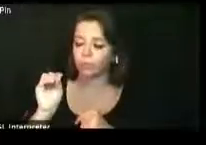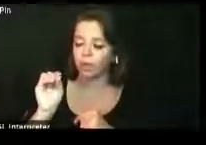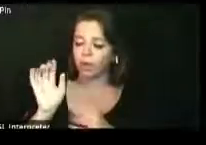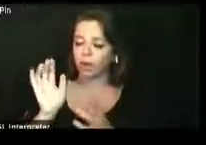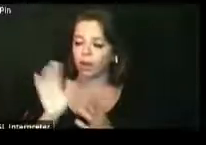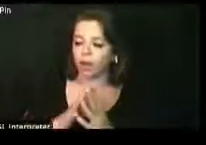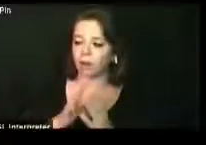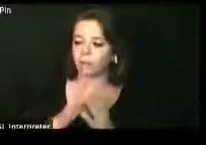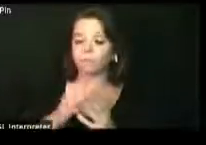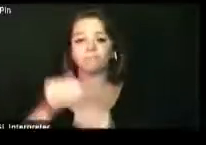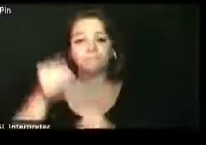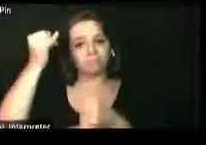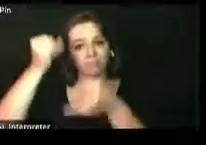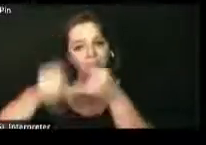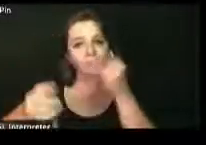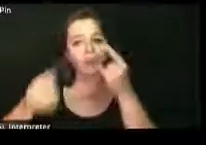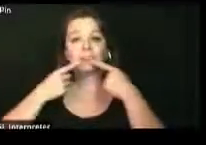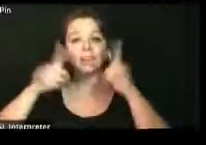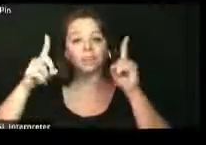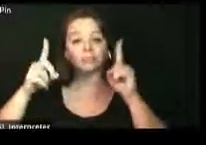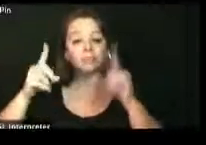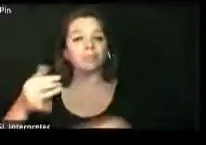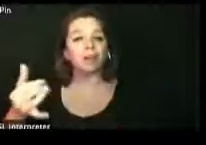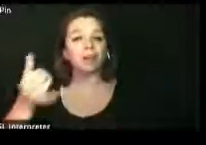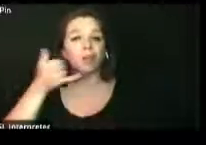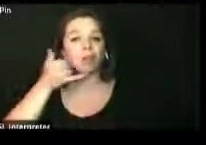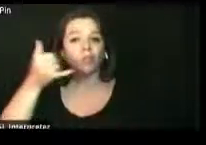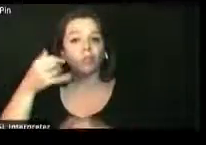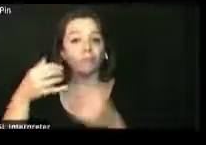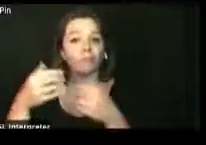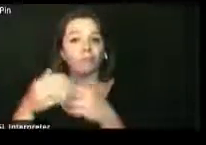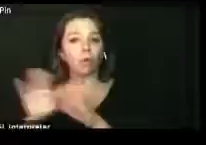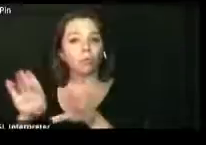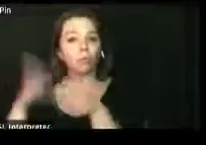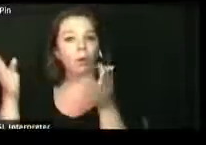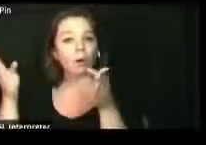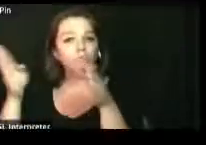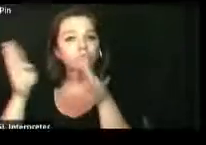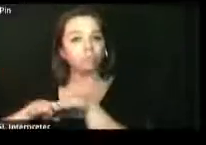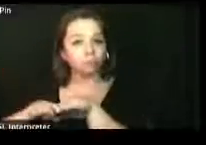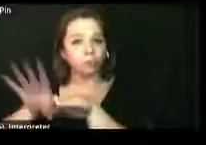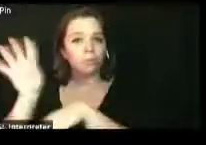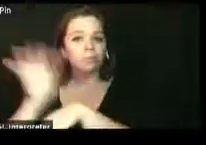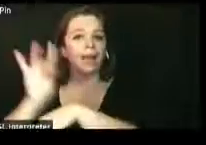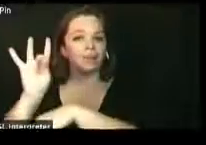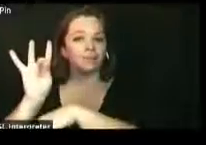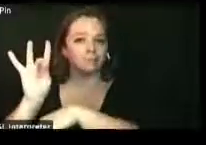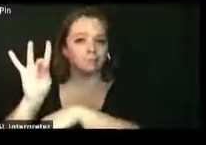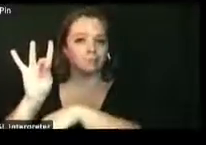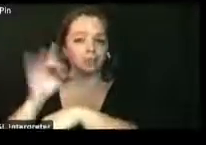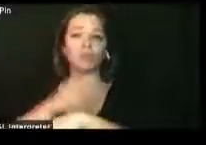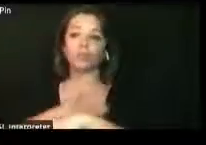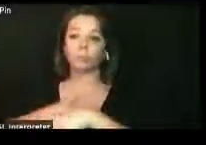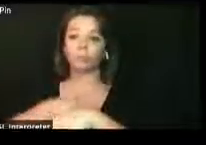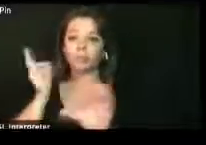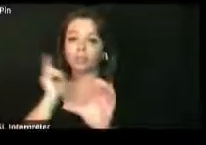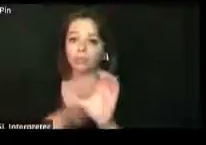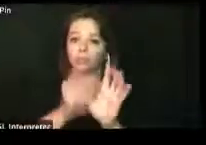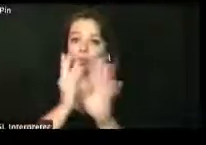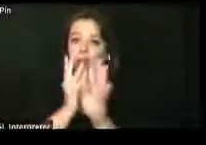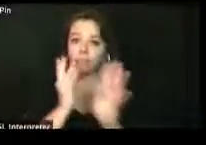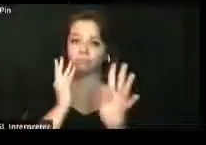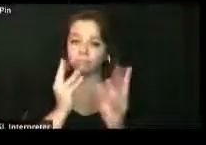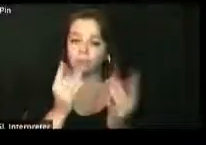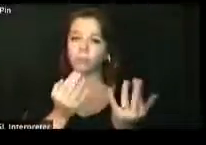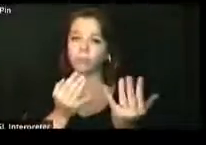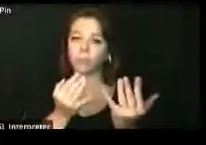Final announcement. The phone lines will be closing at 8 p.m. Please get in the queue so we can listen to your